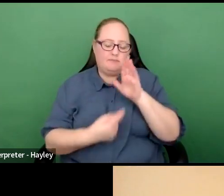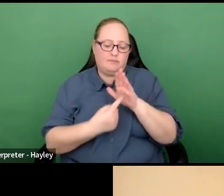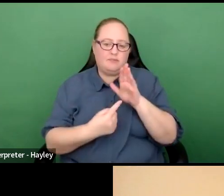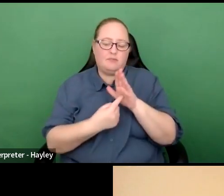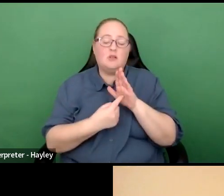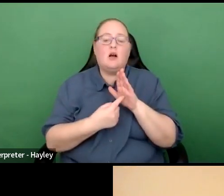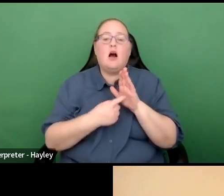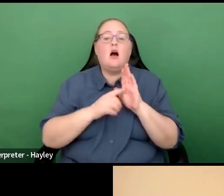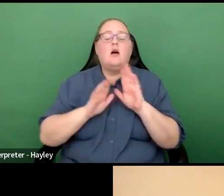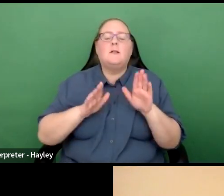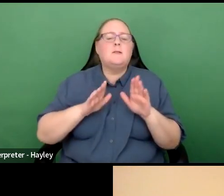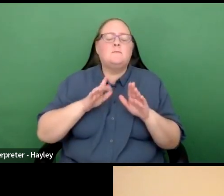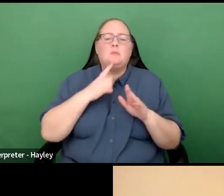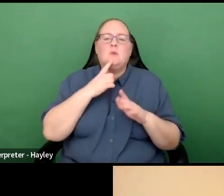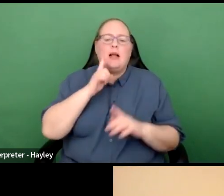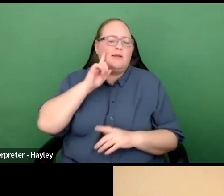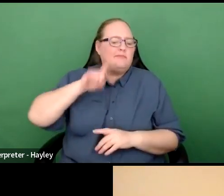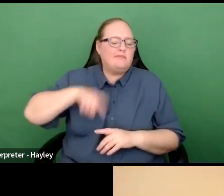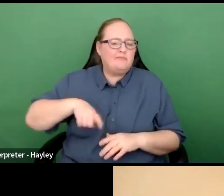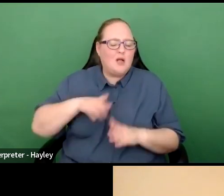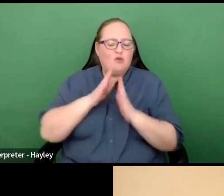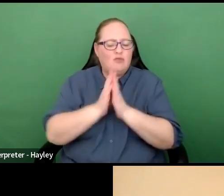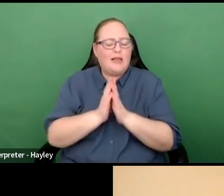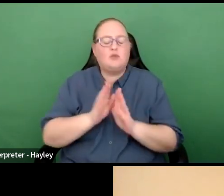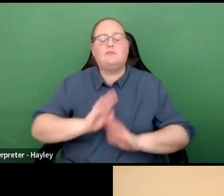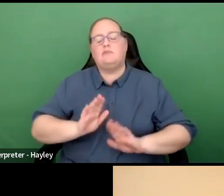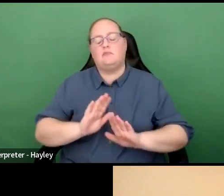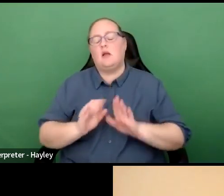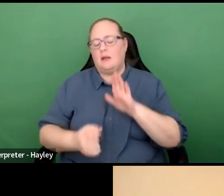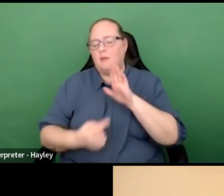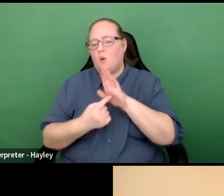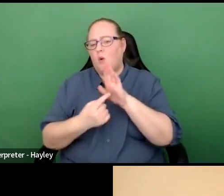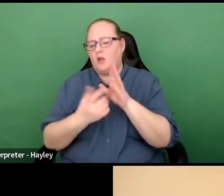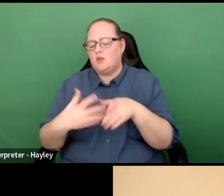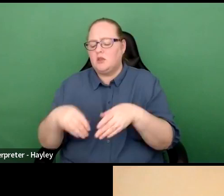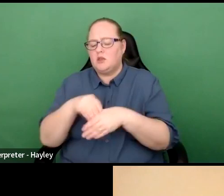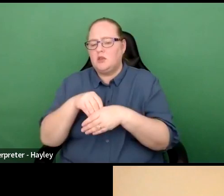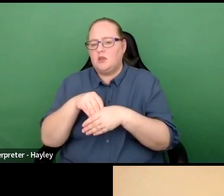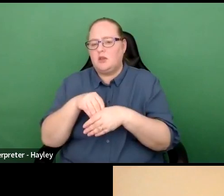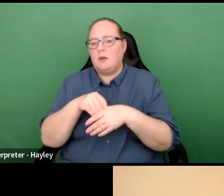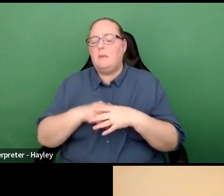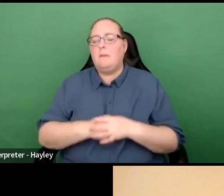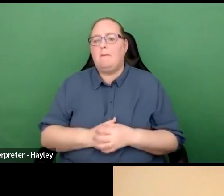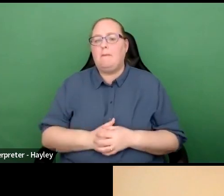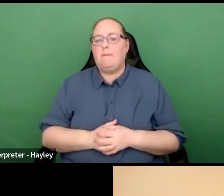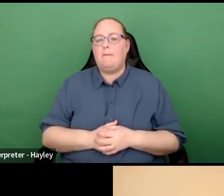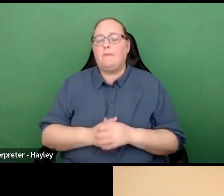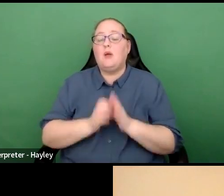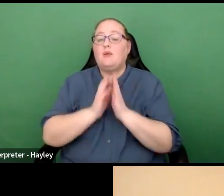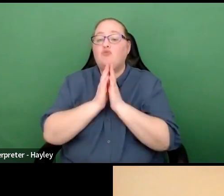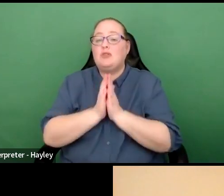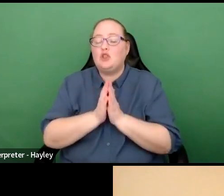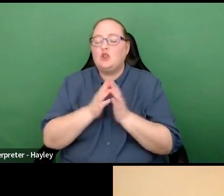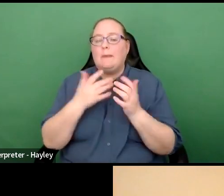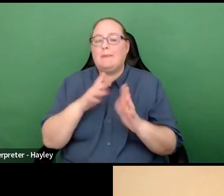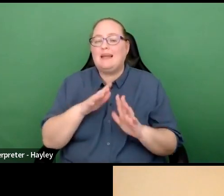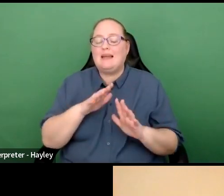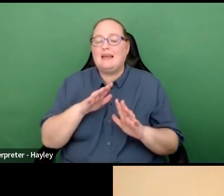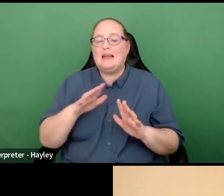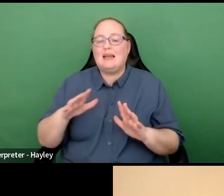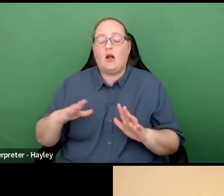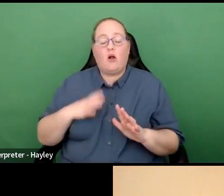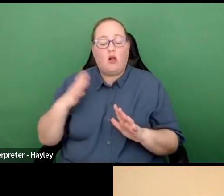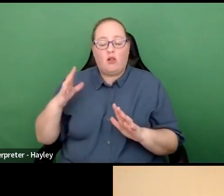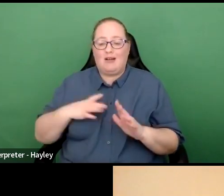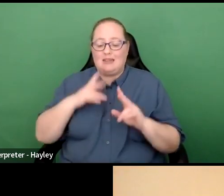unimportant. In fact, you know, they're an important part of the story. It's just that religion has been analyzed in the literature